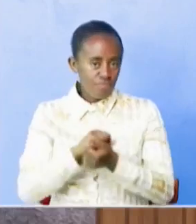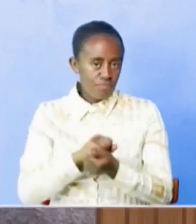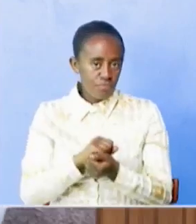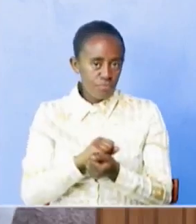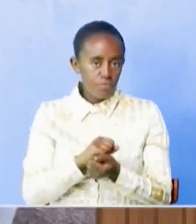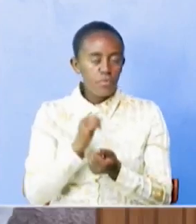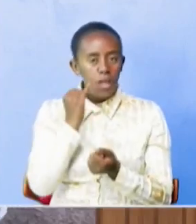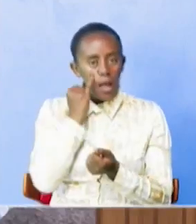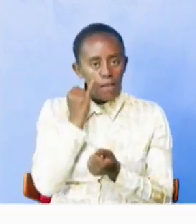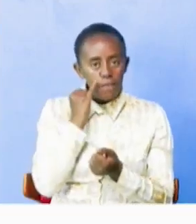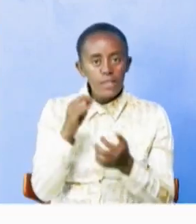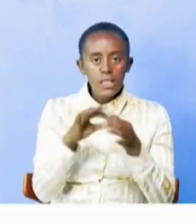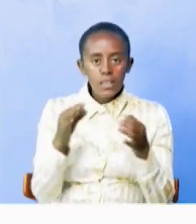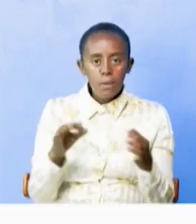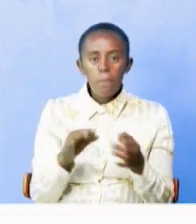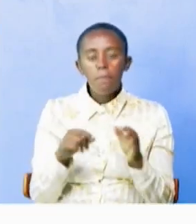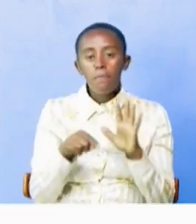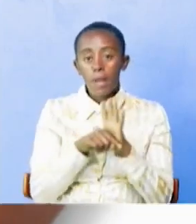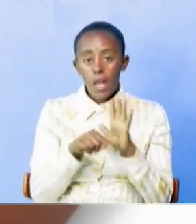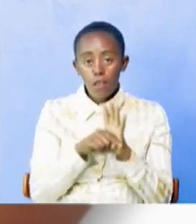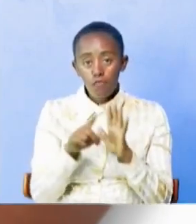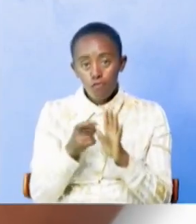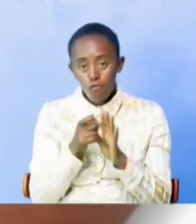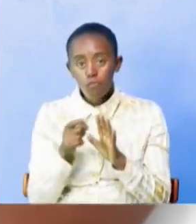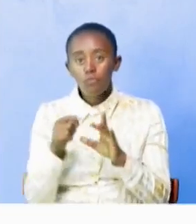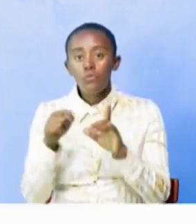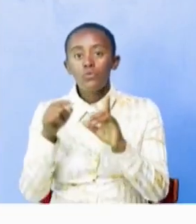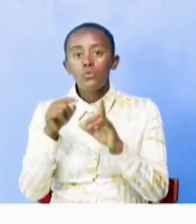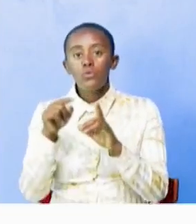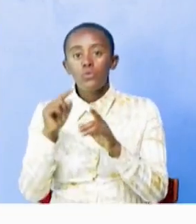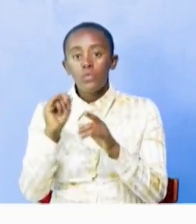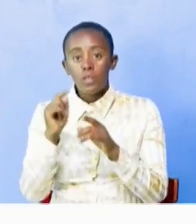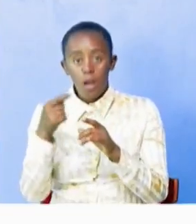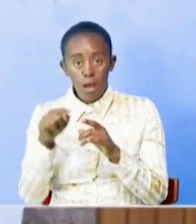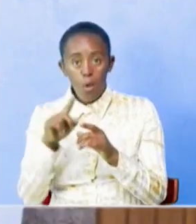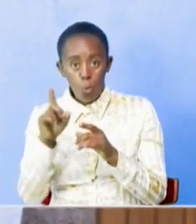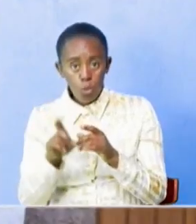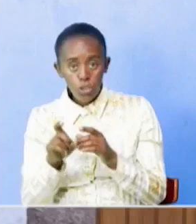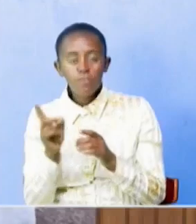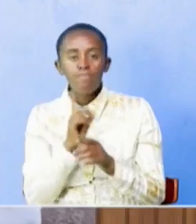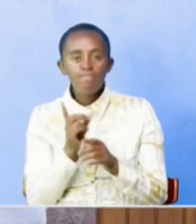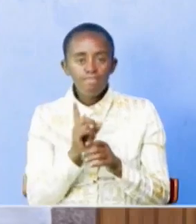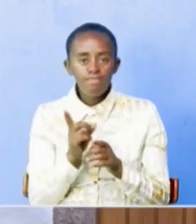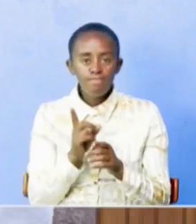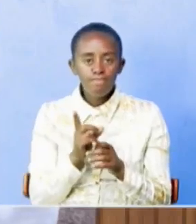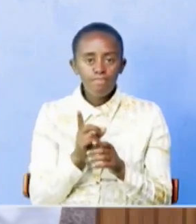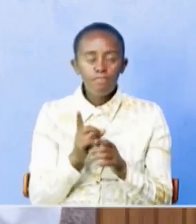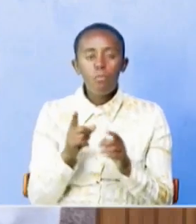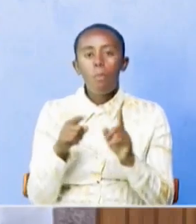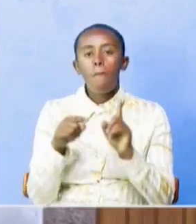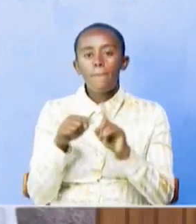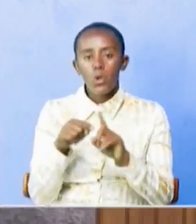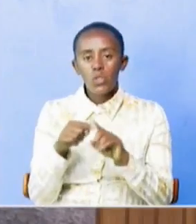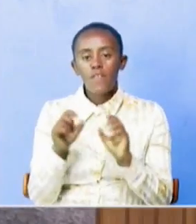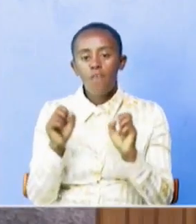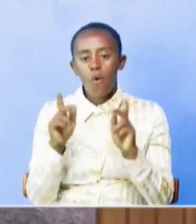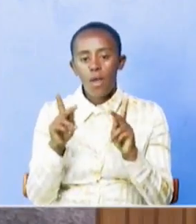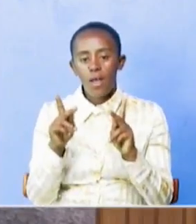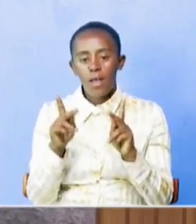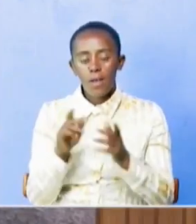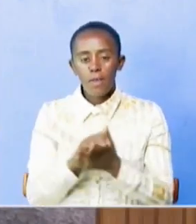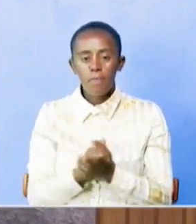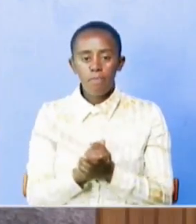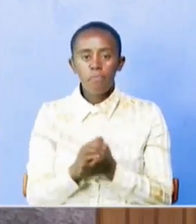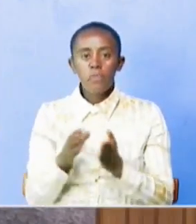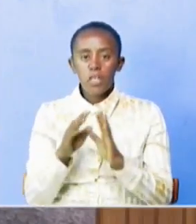the statement is what? Negative, and the tag question has to be what? Positive. Okay, so